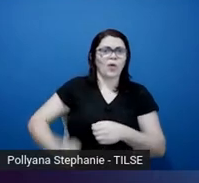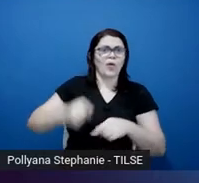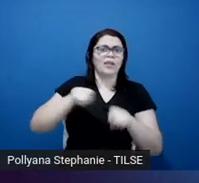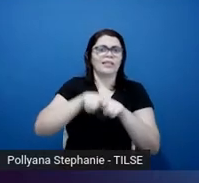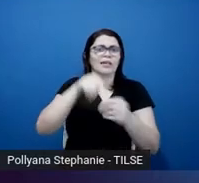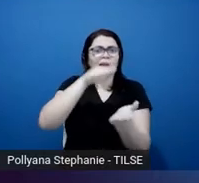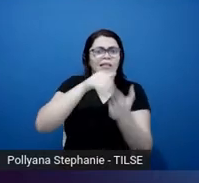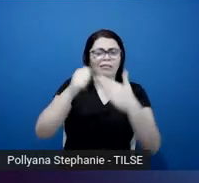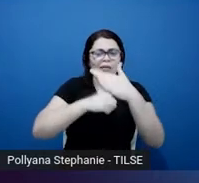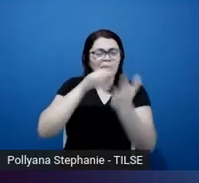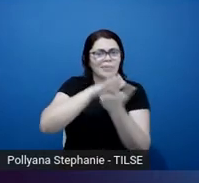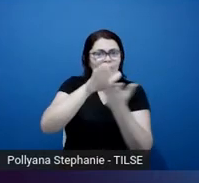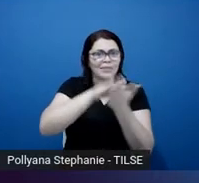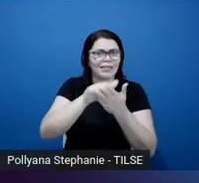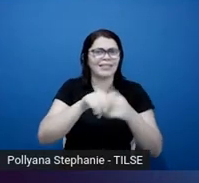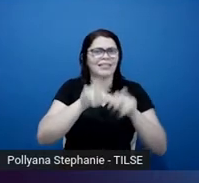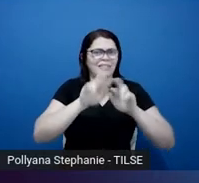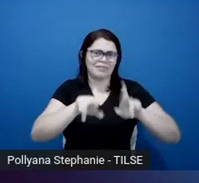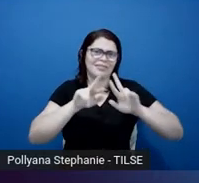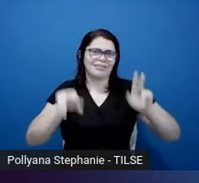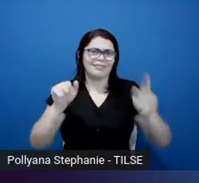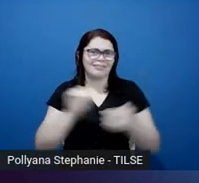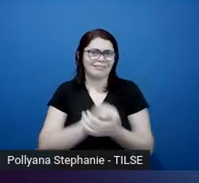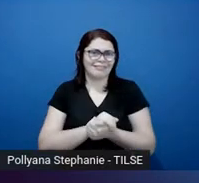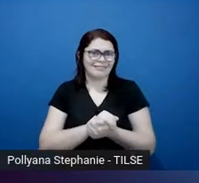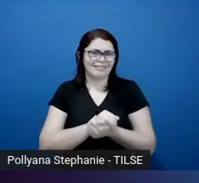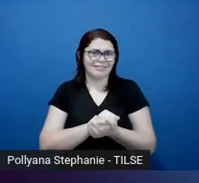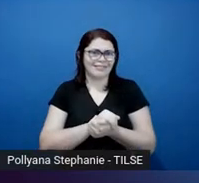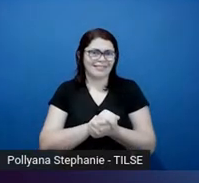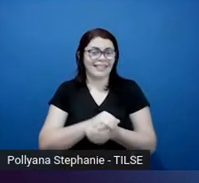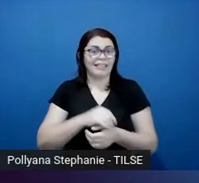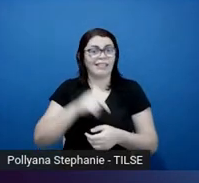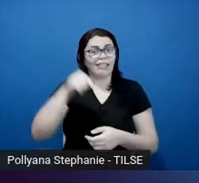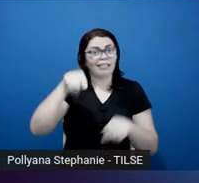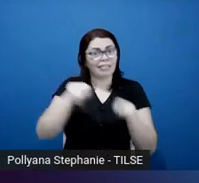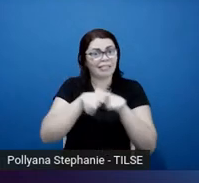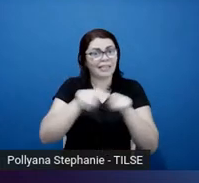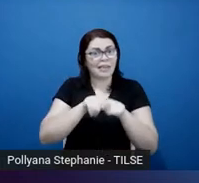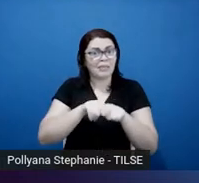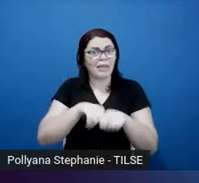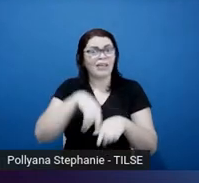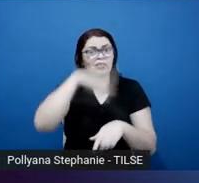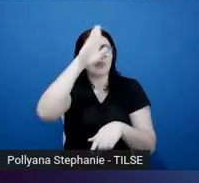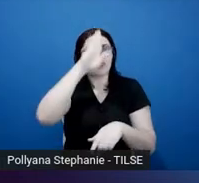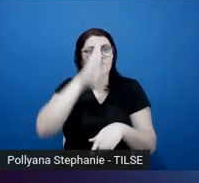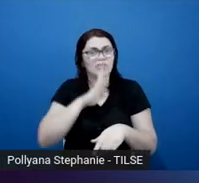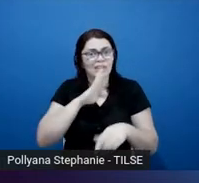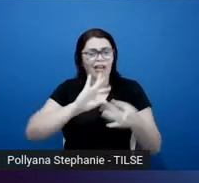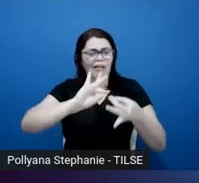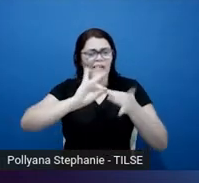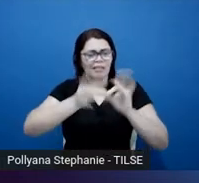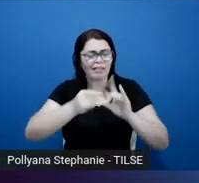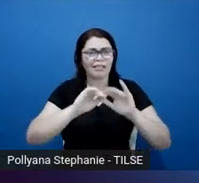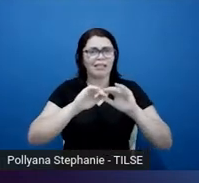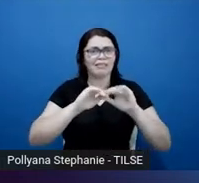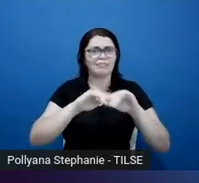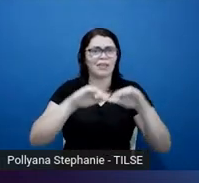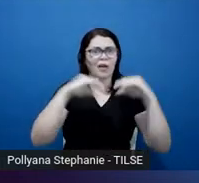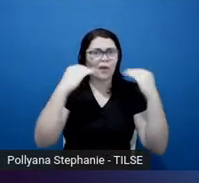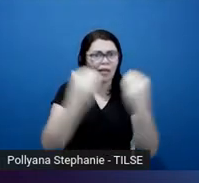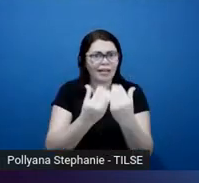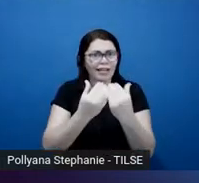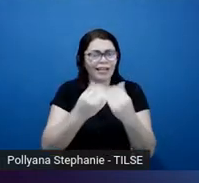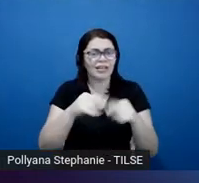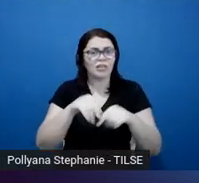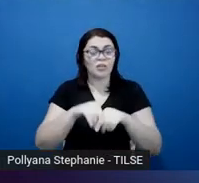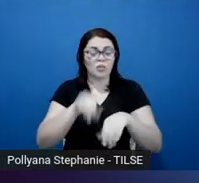to name a few of them. Besides offering online and face-to-face meetings, workshops, and courses, the EFOPLI